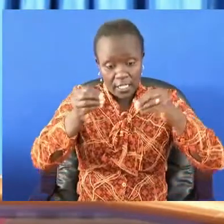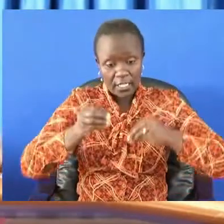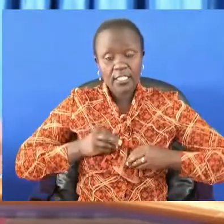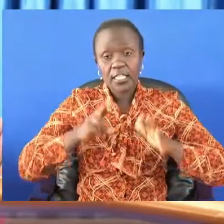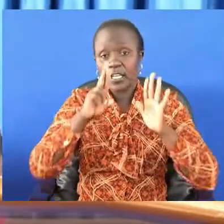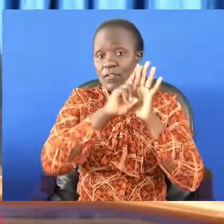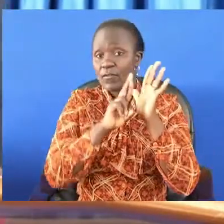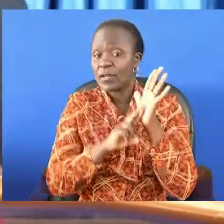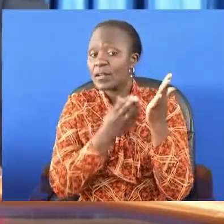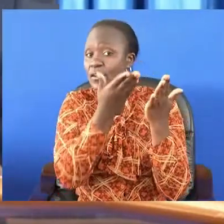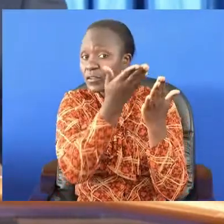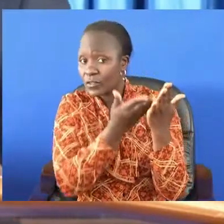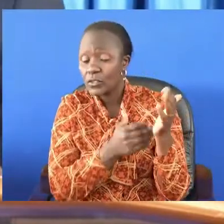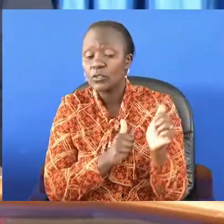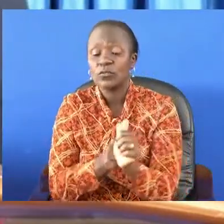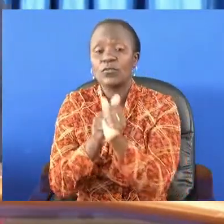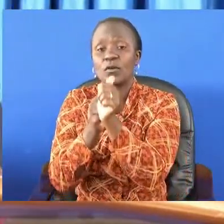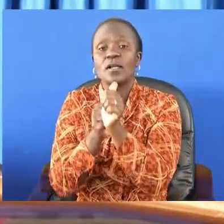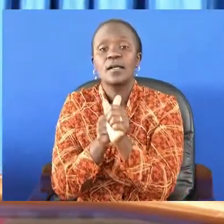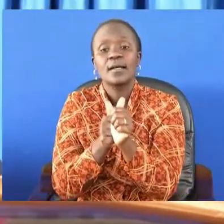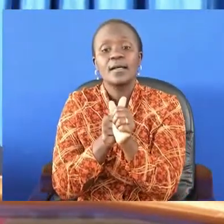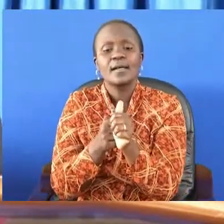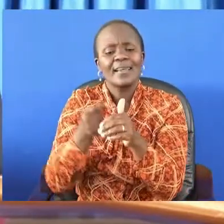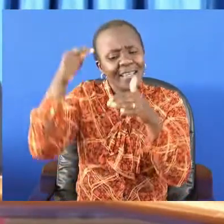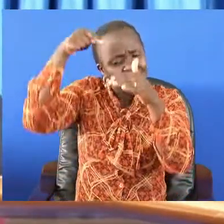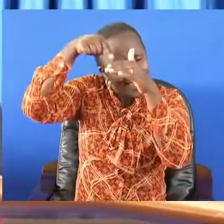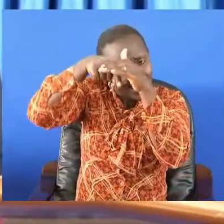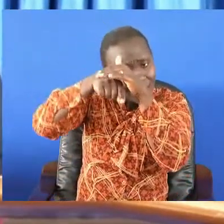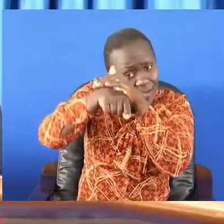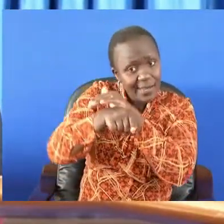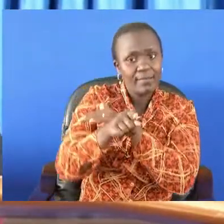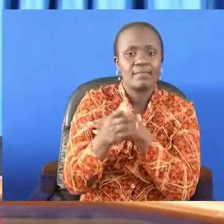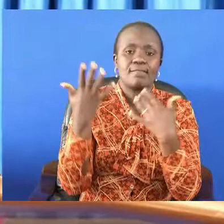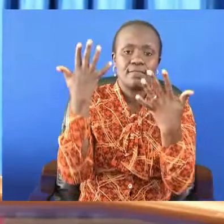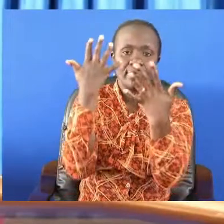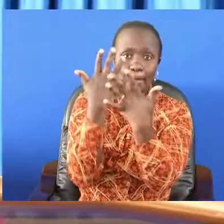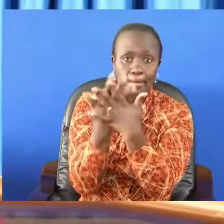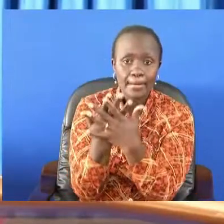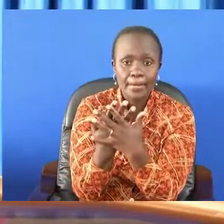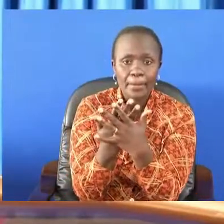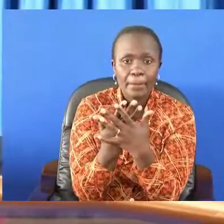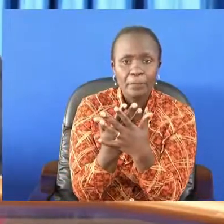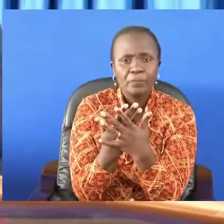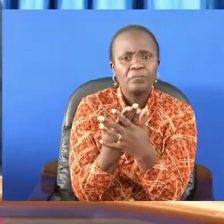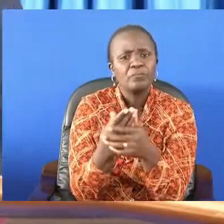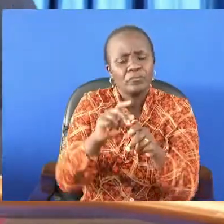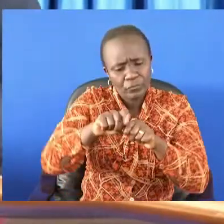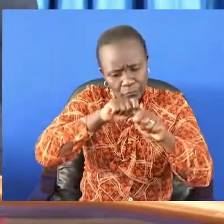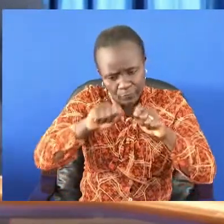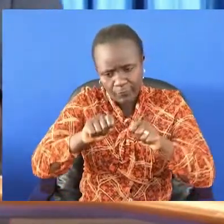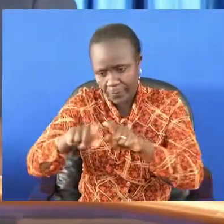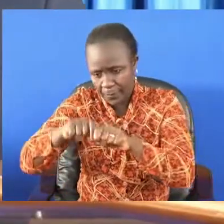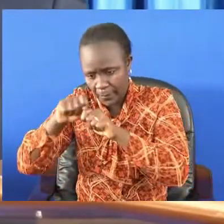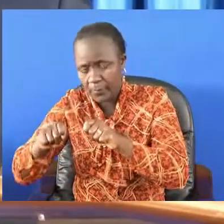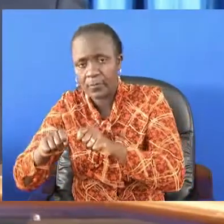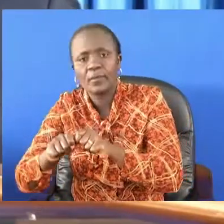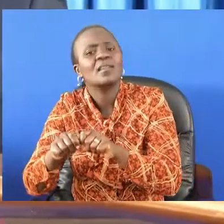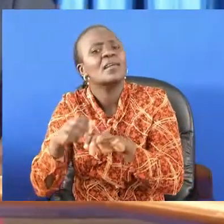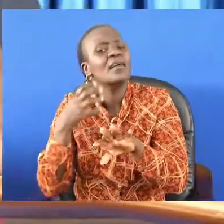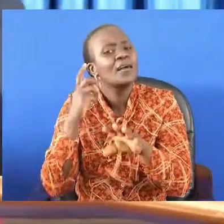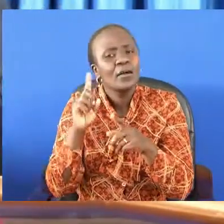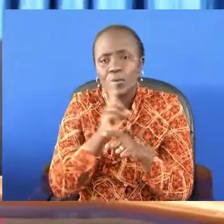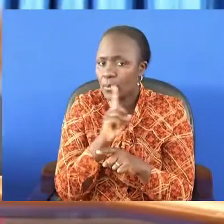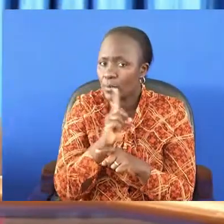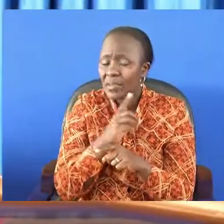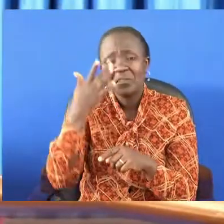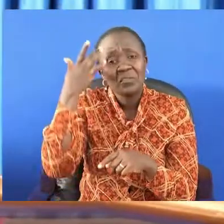of how to contain them, he put them in the inner cell and fastened their feet with stocks. I